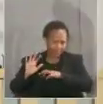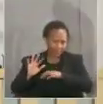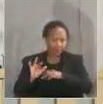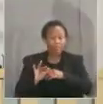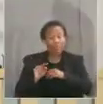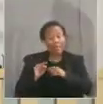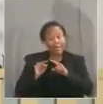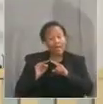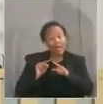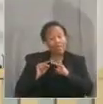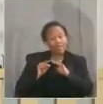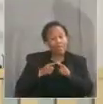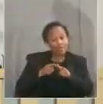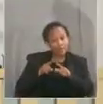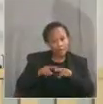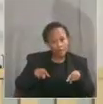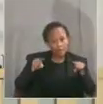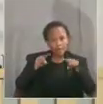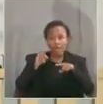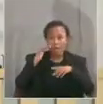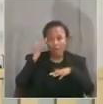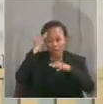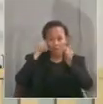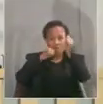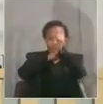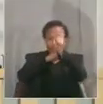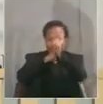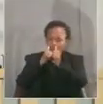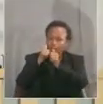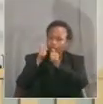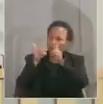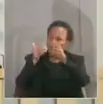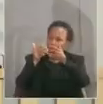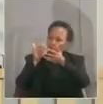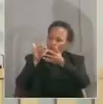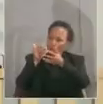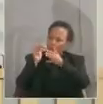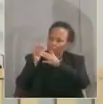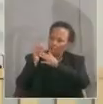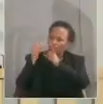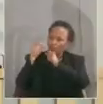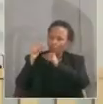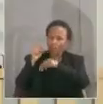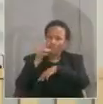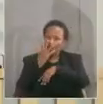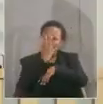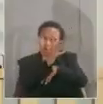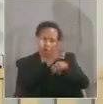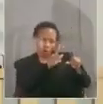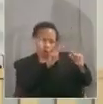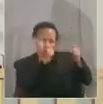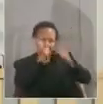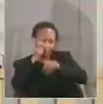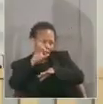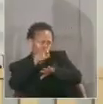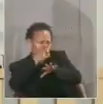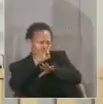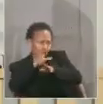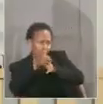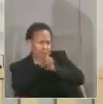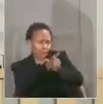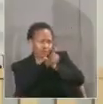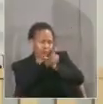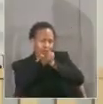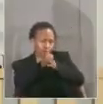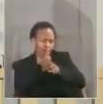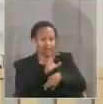at that head office level to give guidance to these 4 teams. But the same